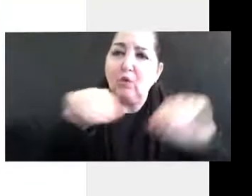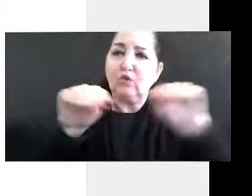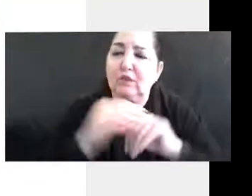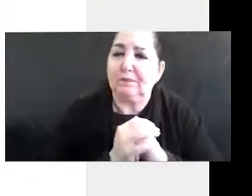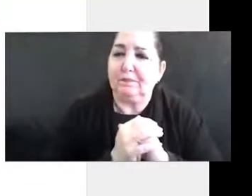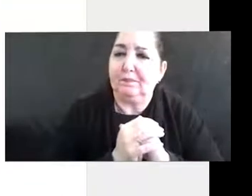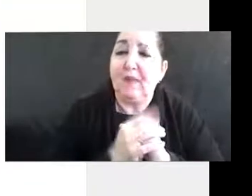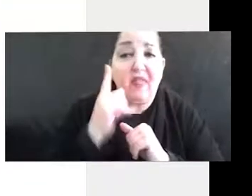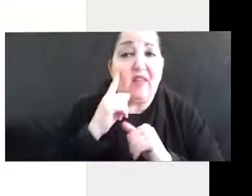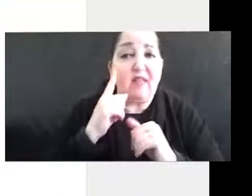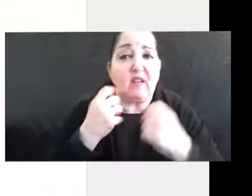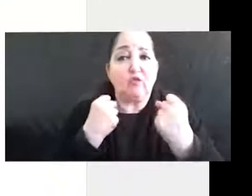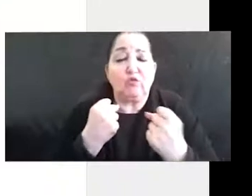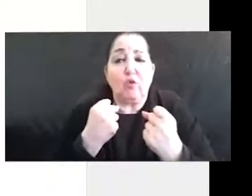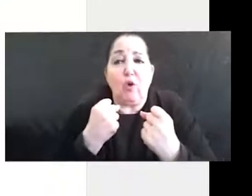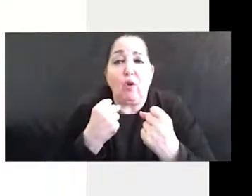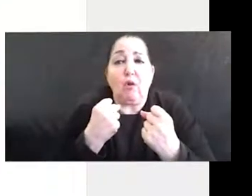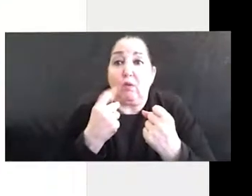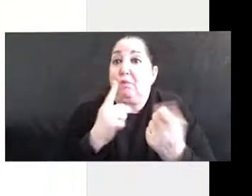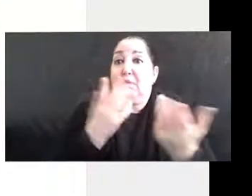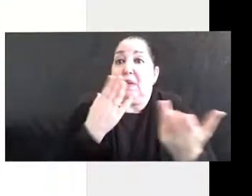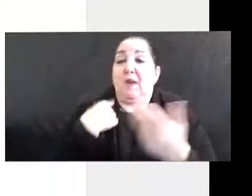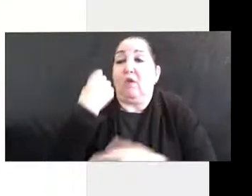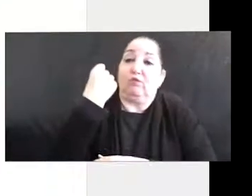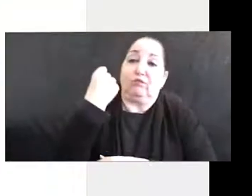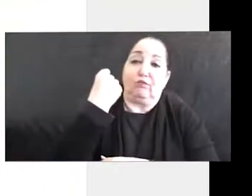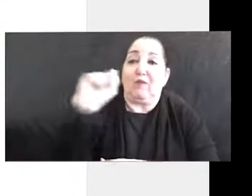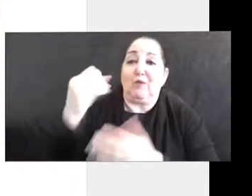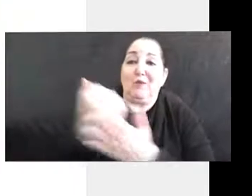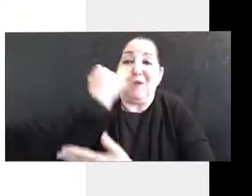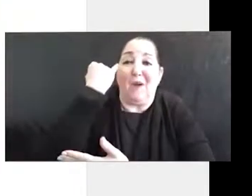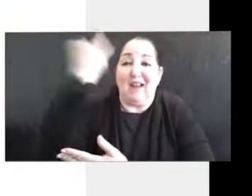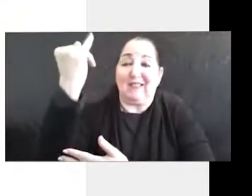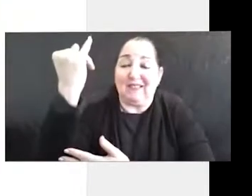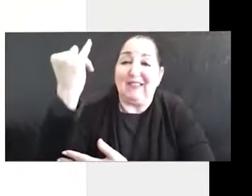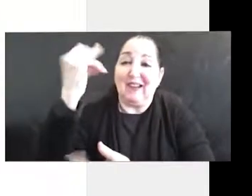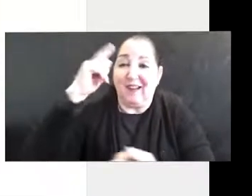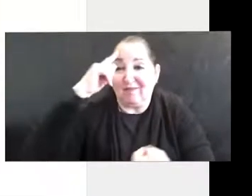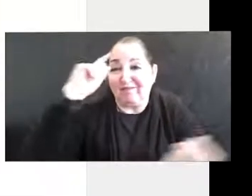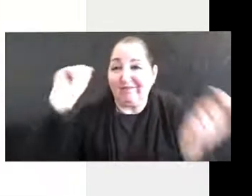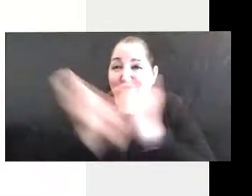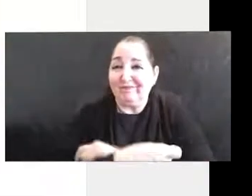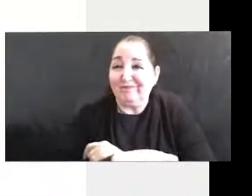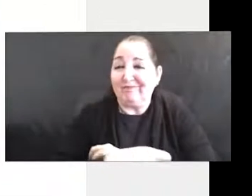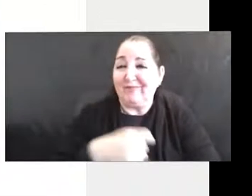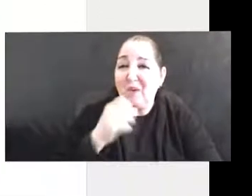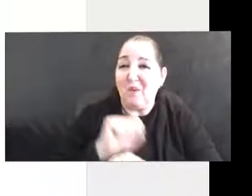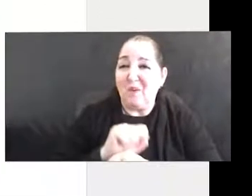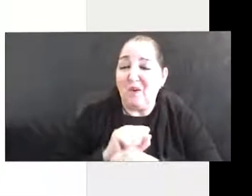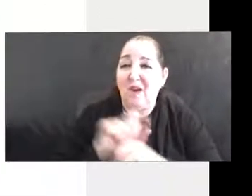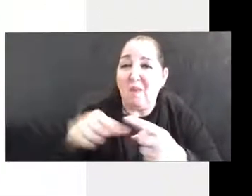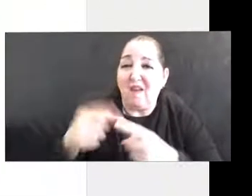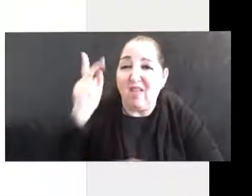very powerful, if not a revolutionary work on philosophy, where